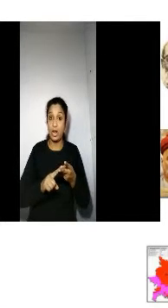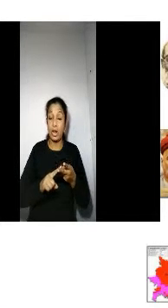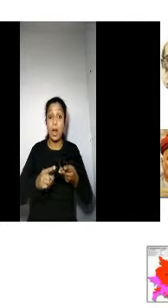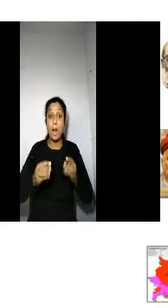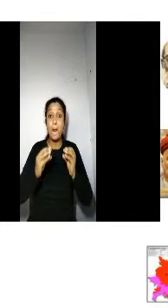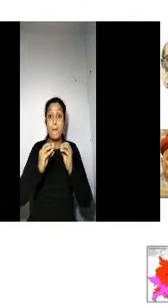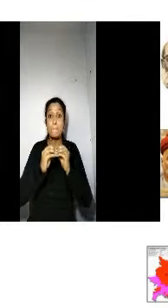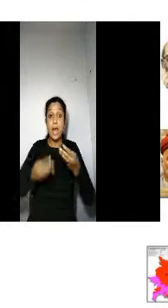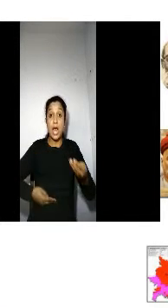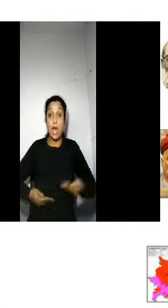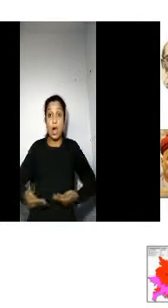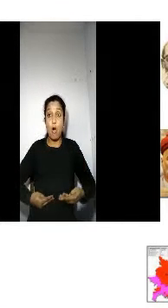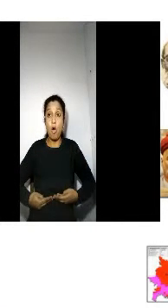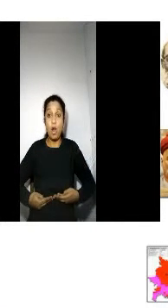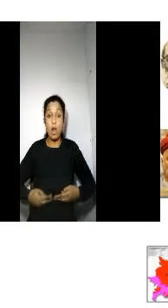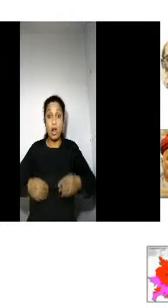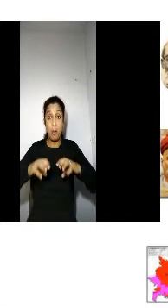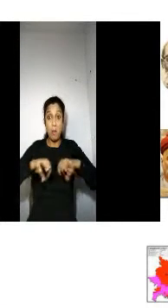Bengal,